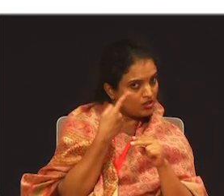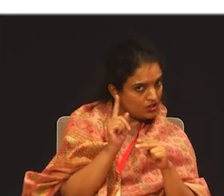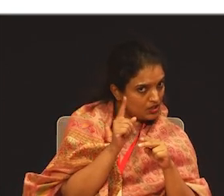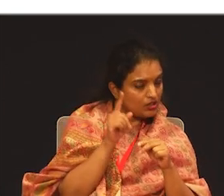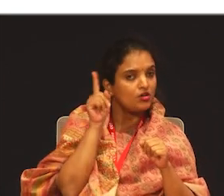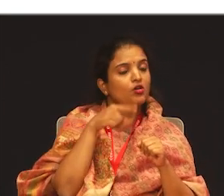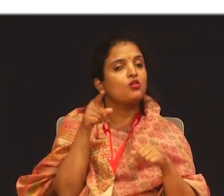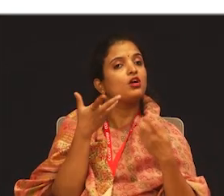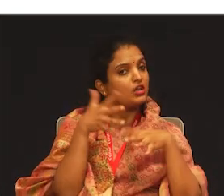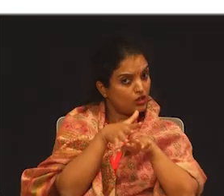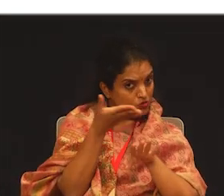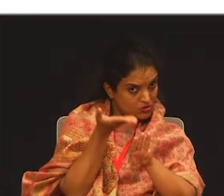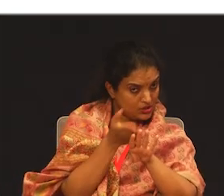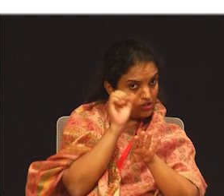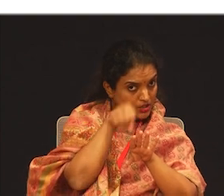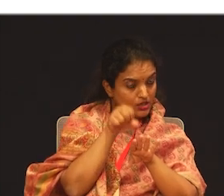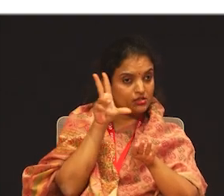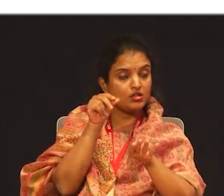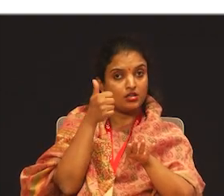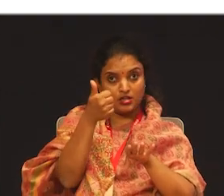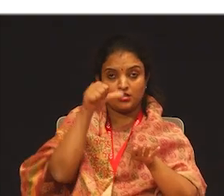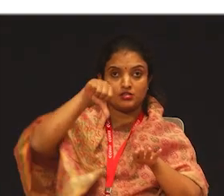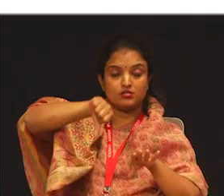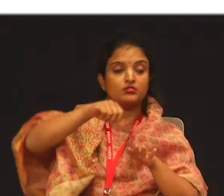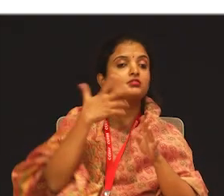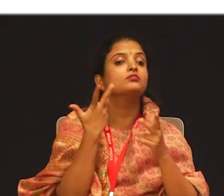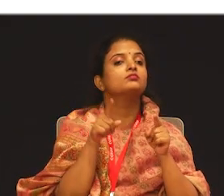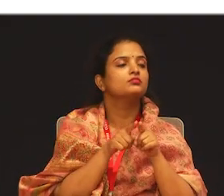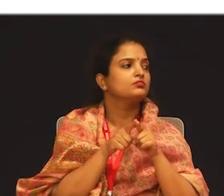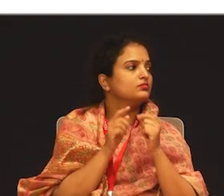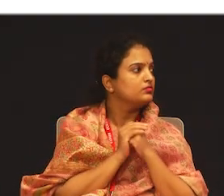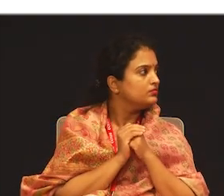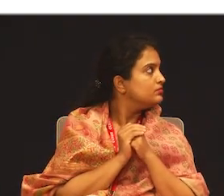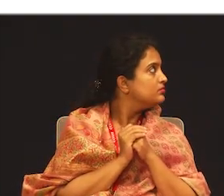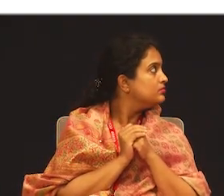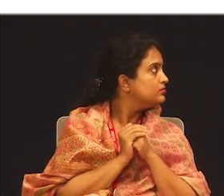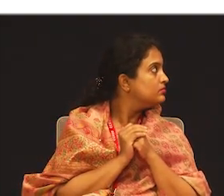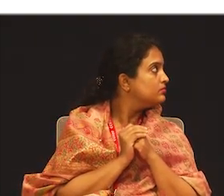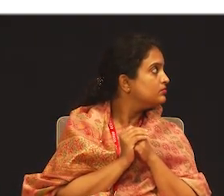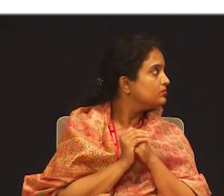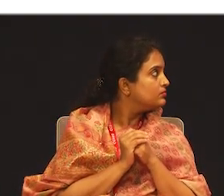inclusion? No, it's not inclusion. Now, by the second statement,